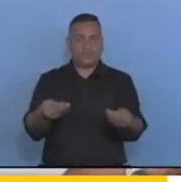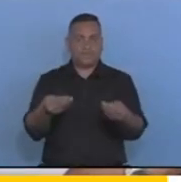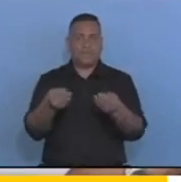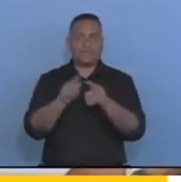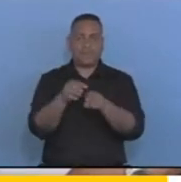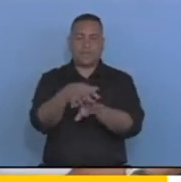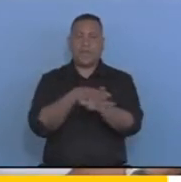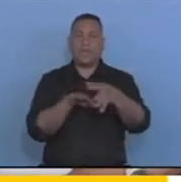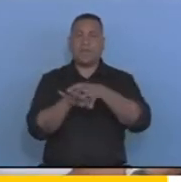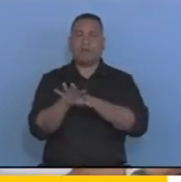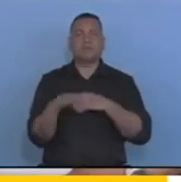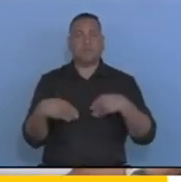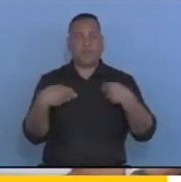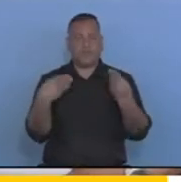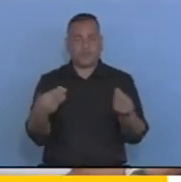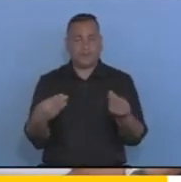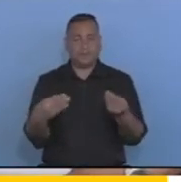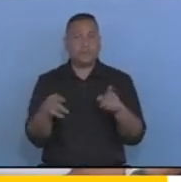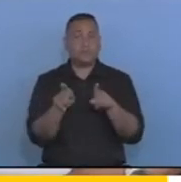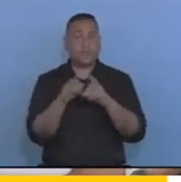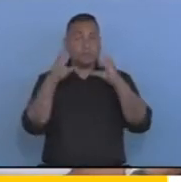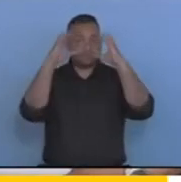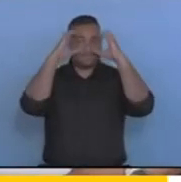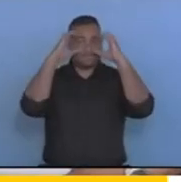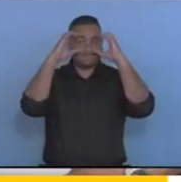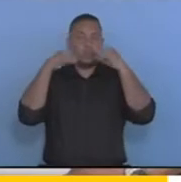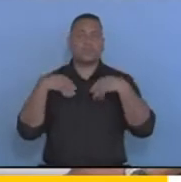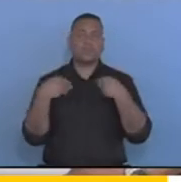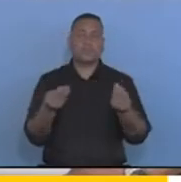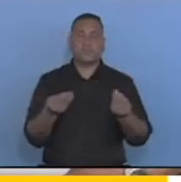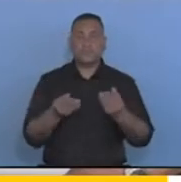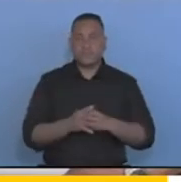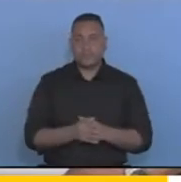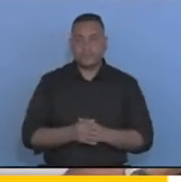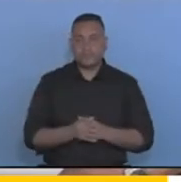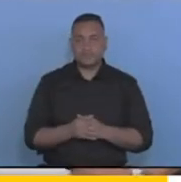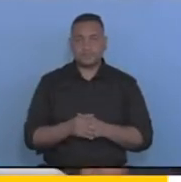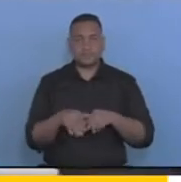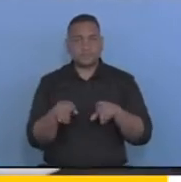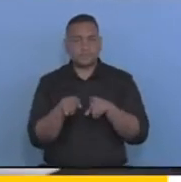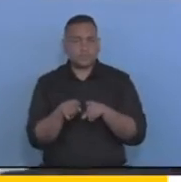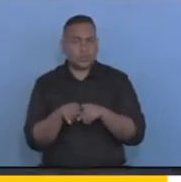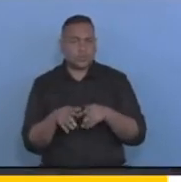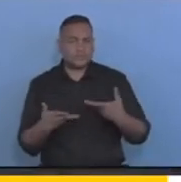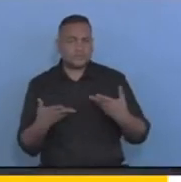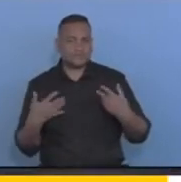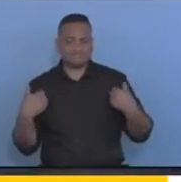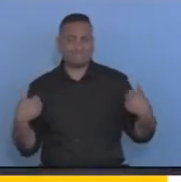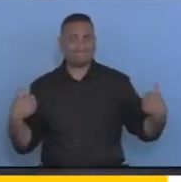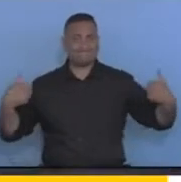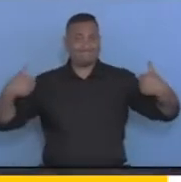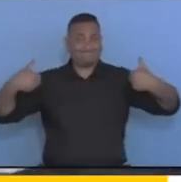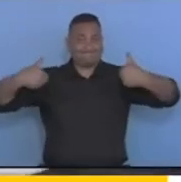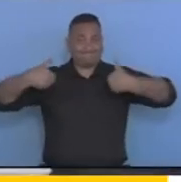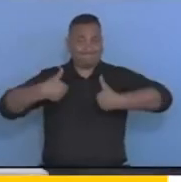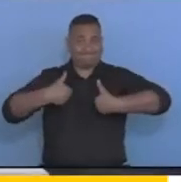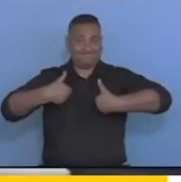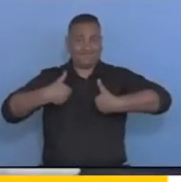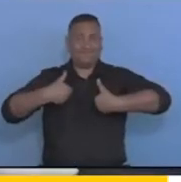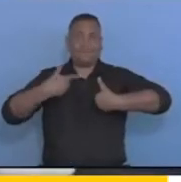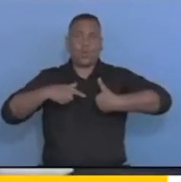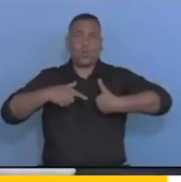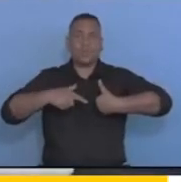safety goggles, and of course a complete overall and safety boots. Because jump in here,